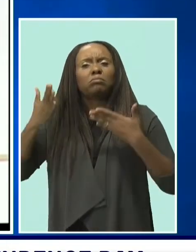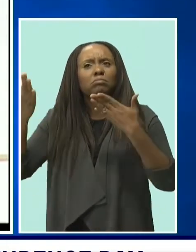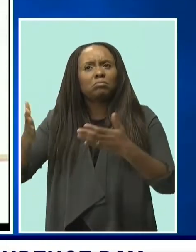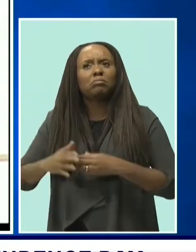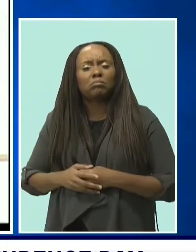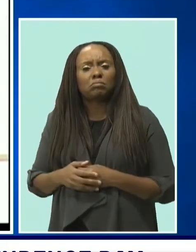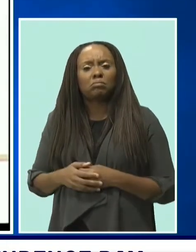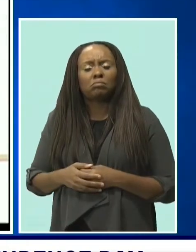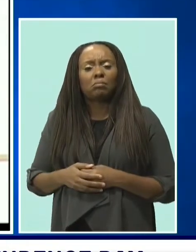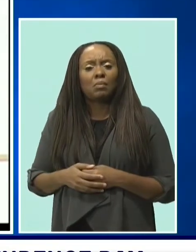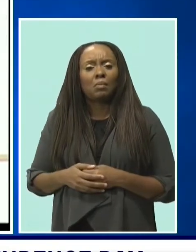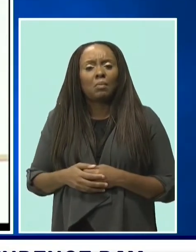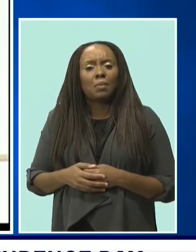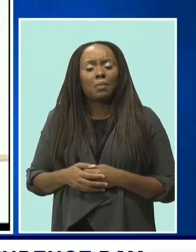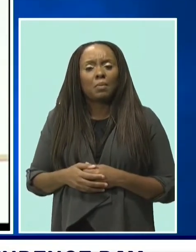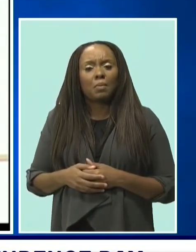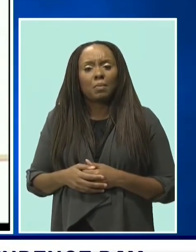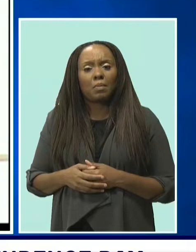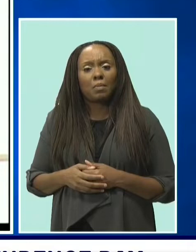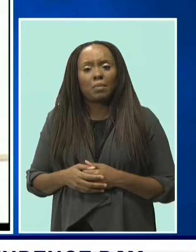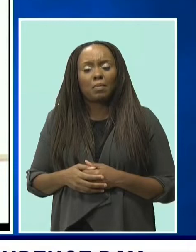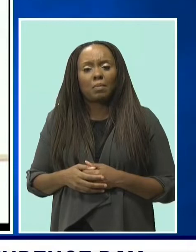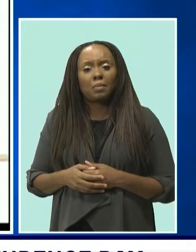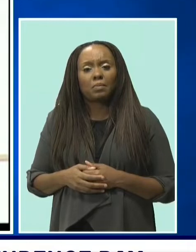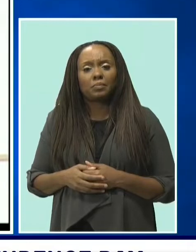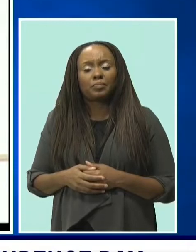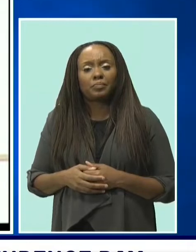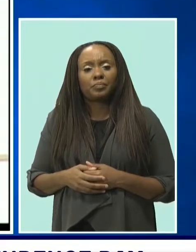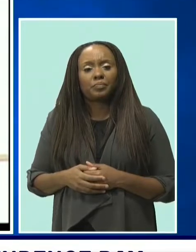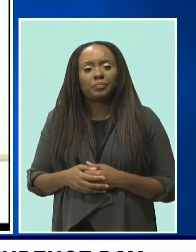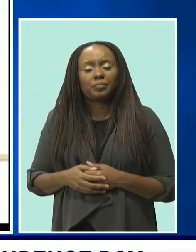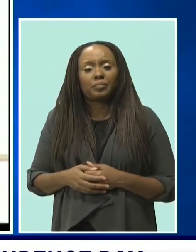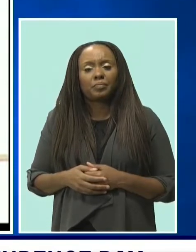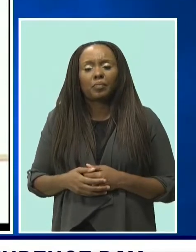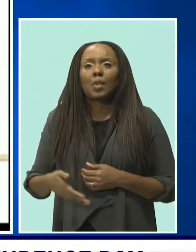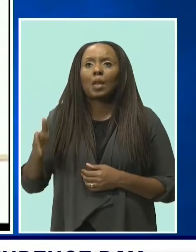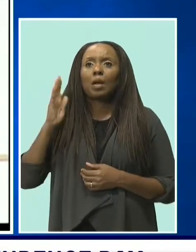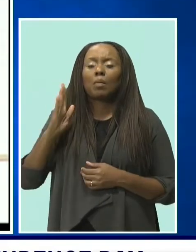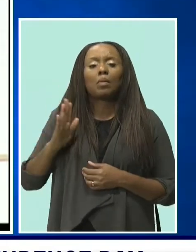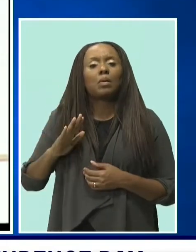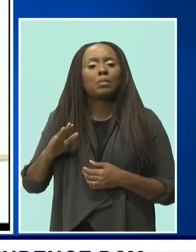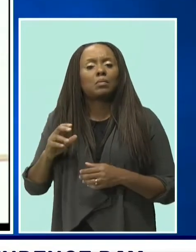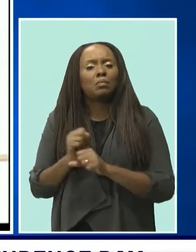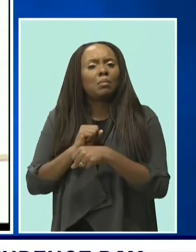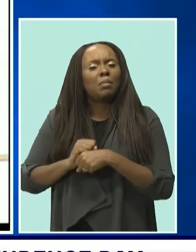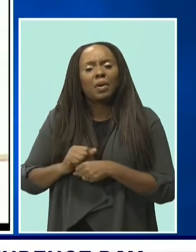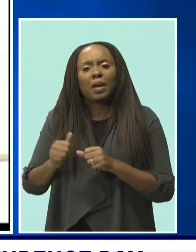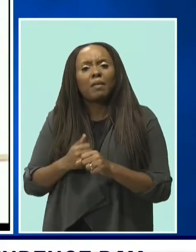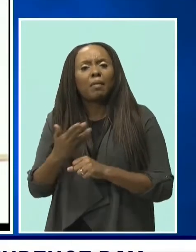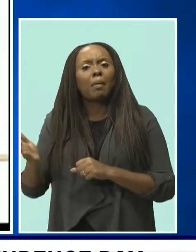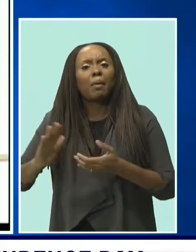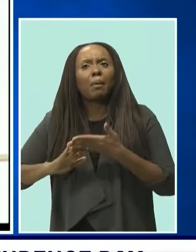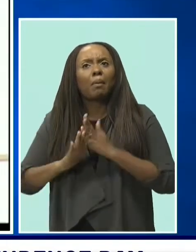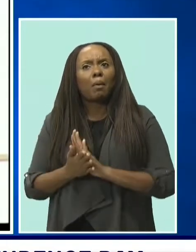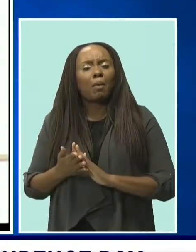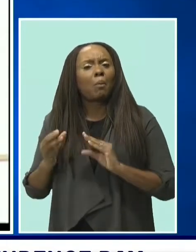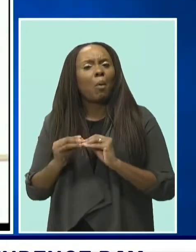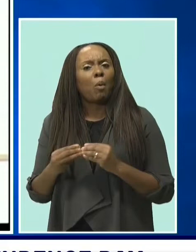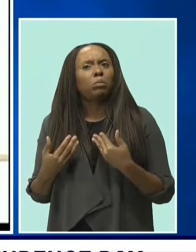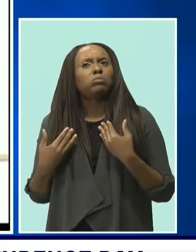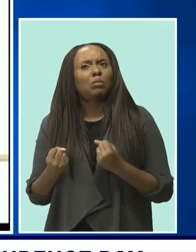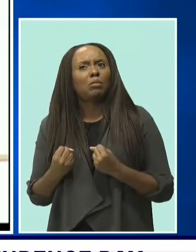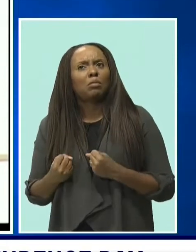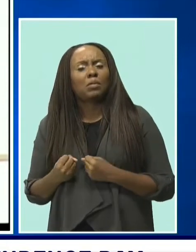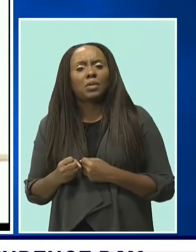sir. If anything, sir, it will amplify it. It will amplify it. It is the